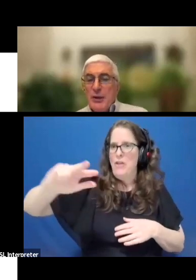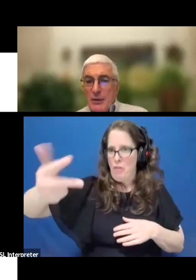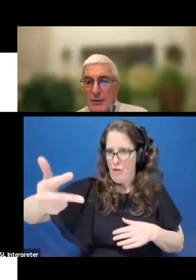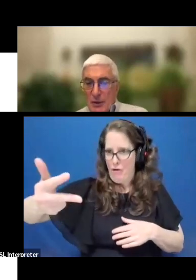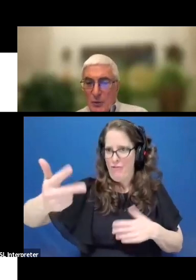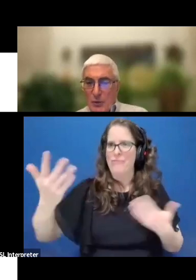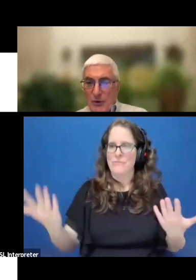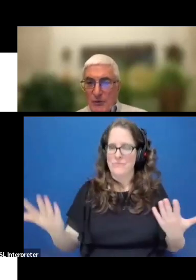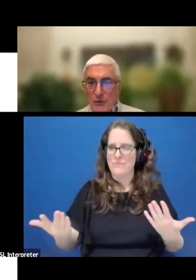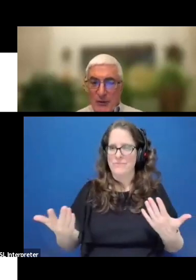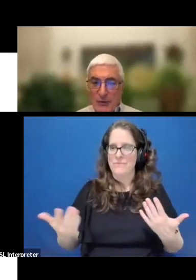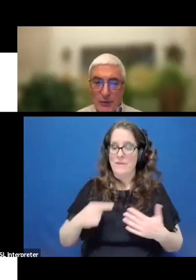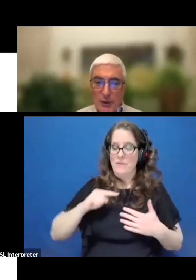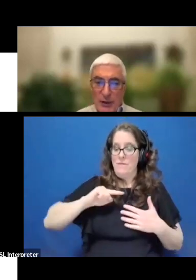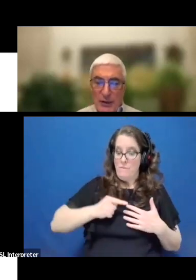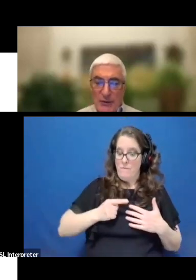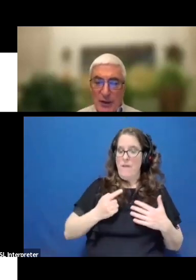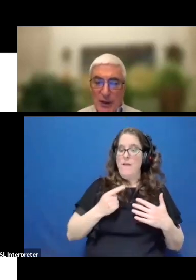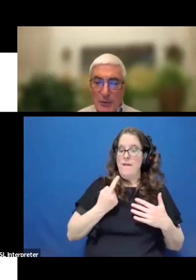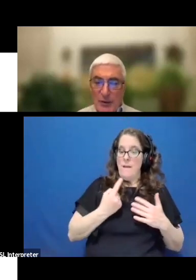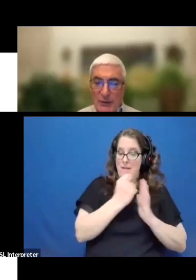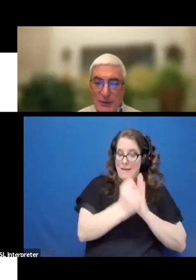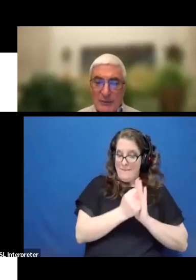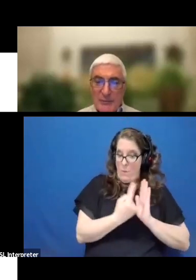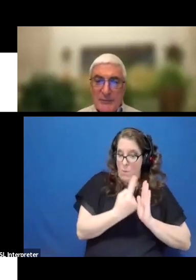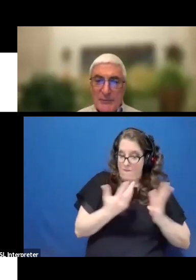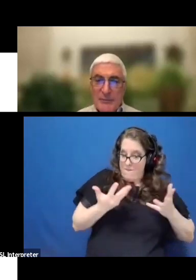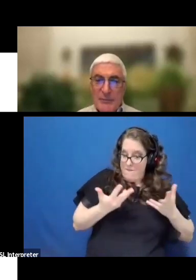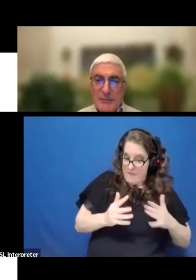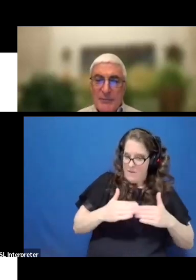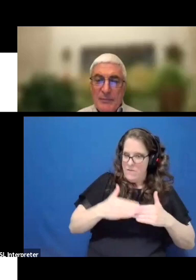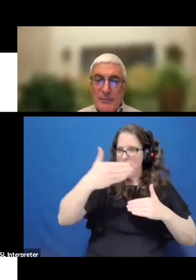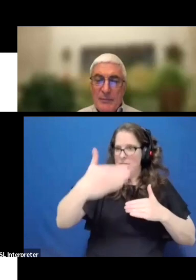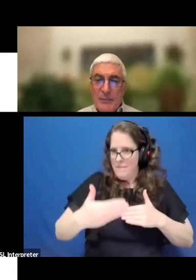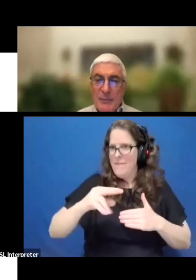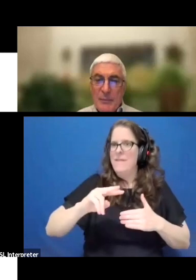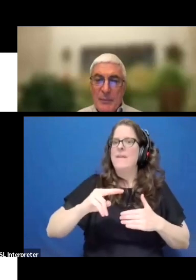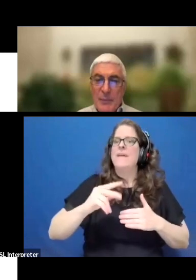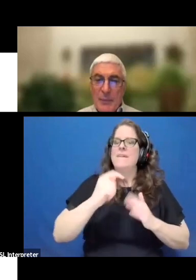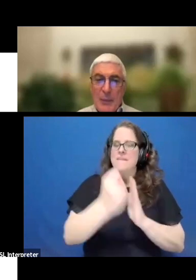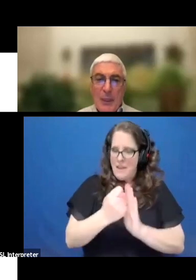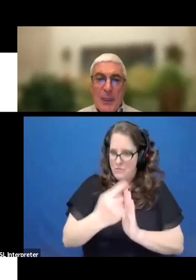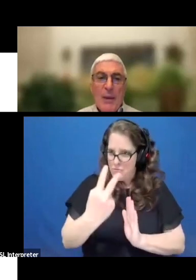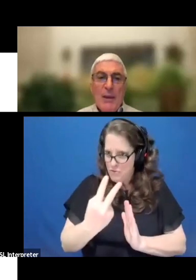finished, then you move into phase three. Next slide, please.